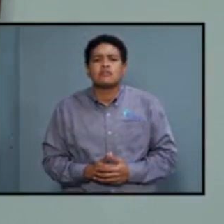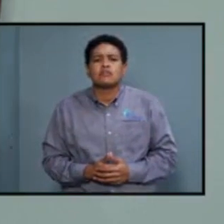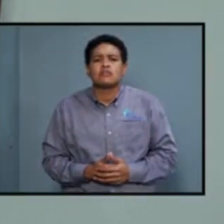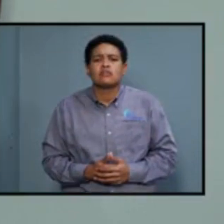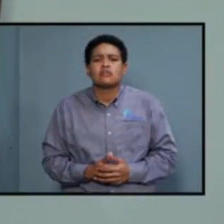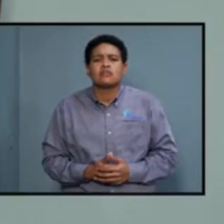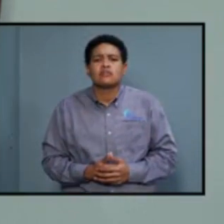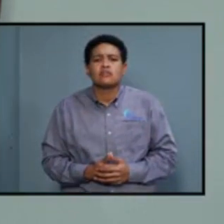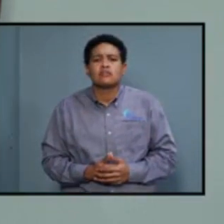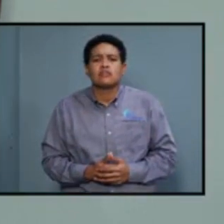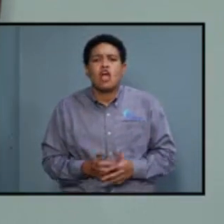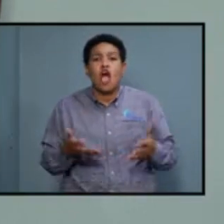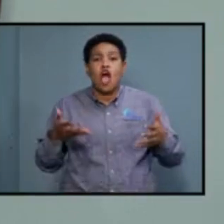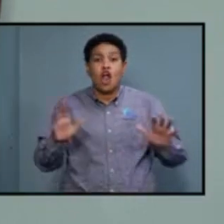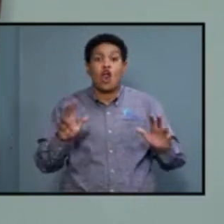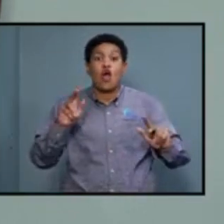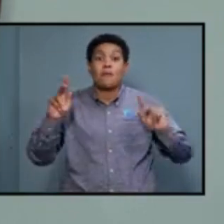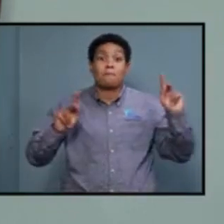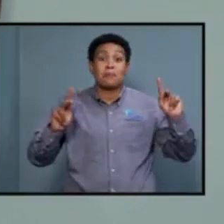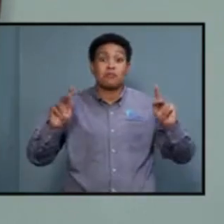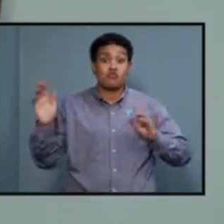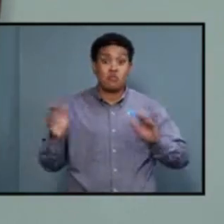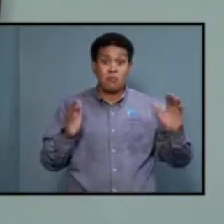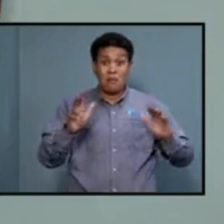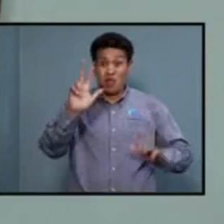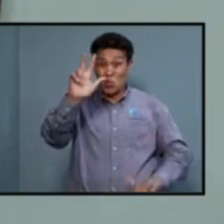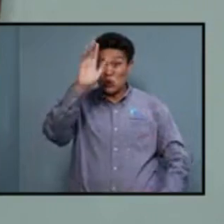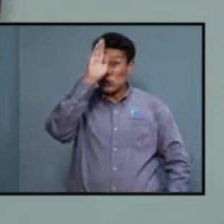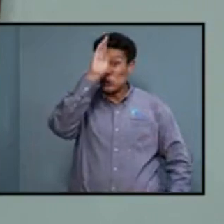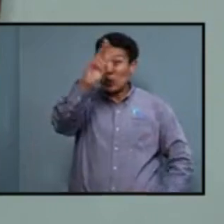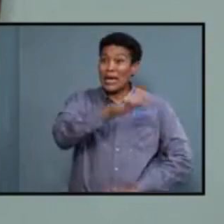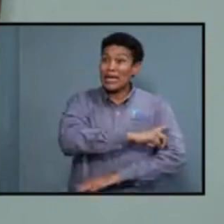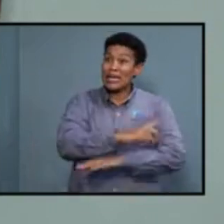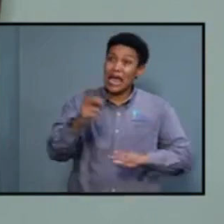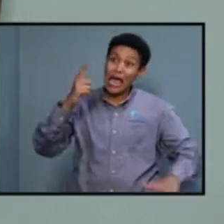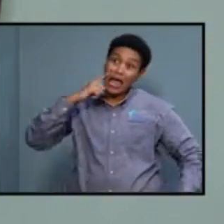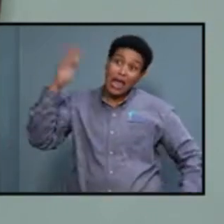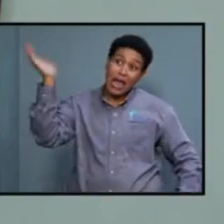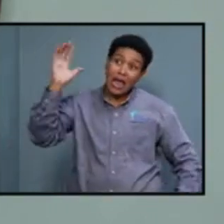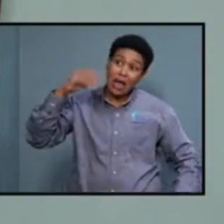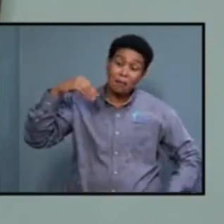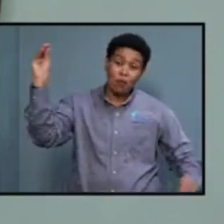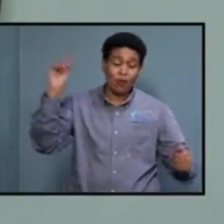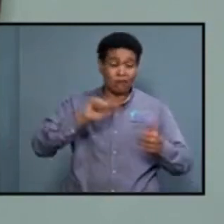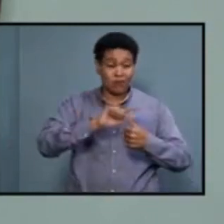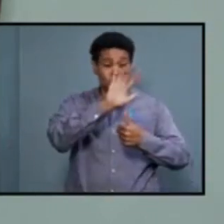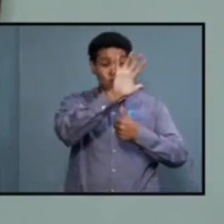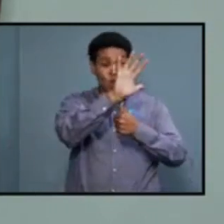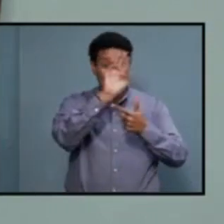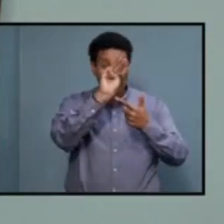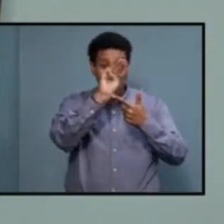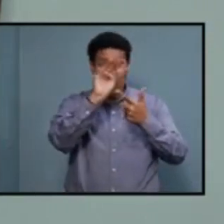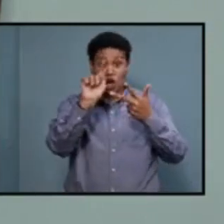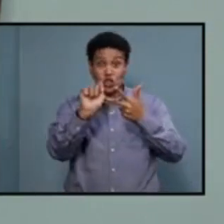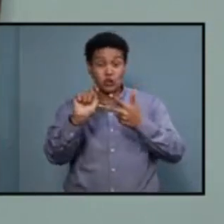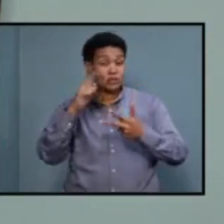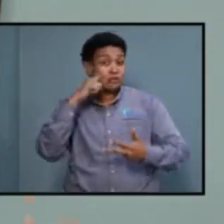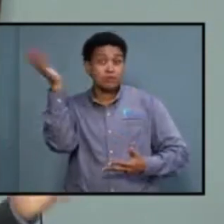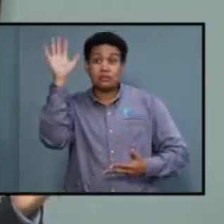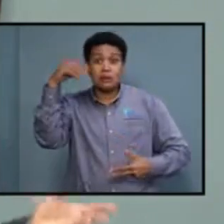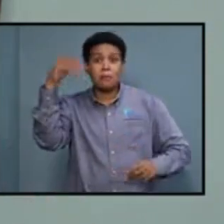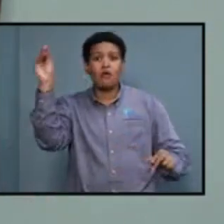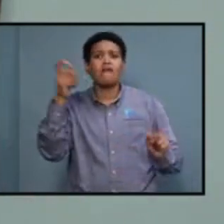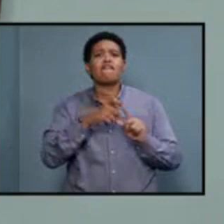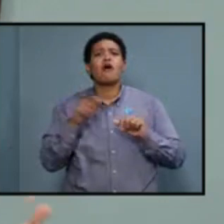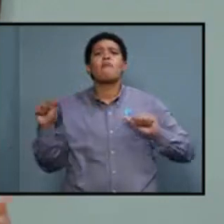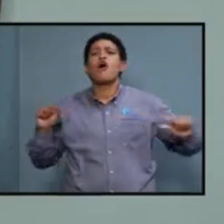for the three consecutive no movement days on sunday monday and tuesday that is